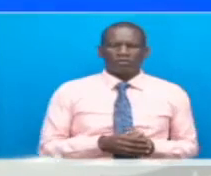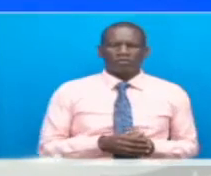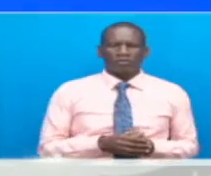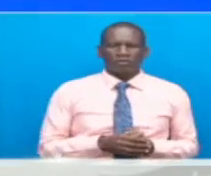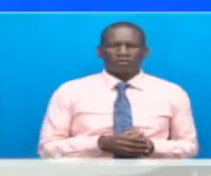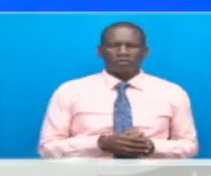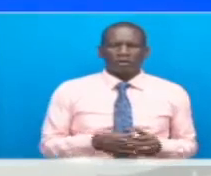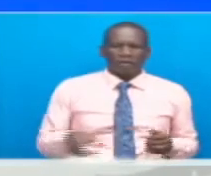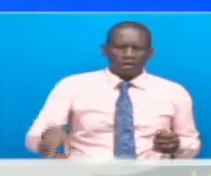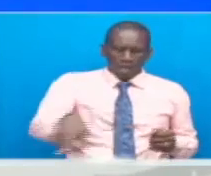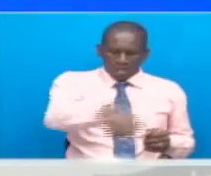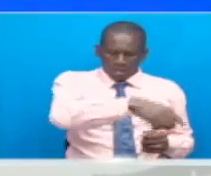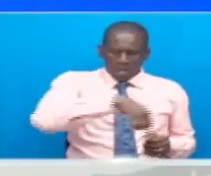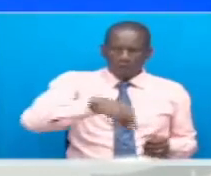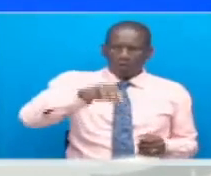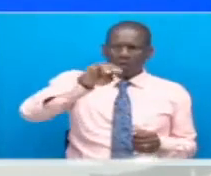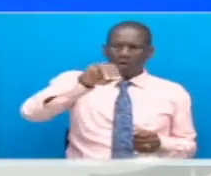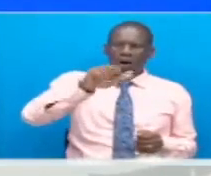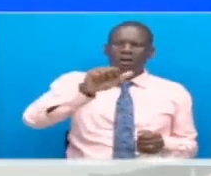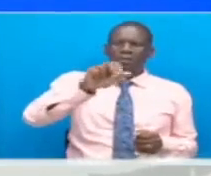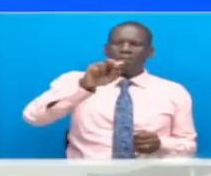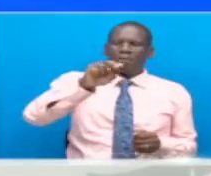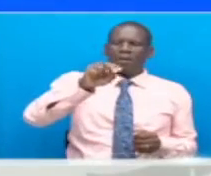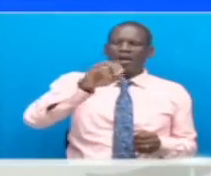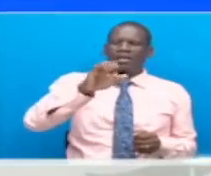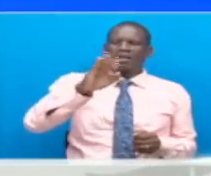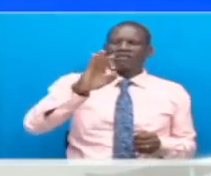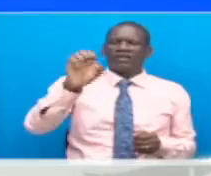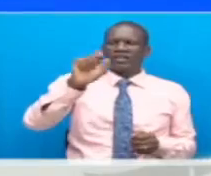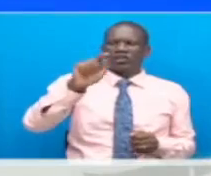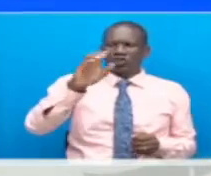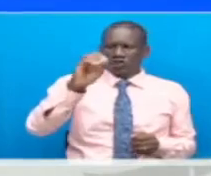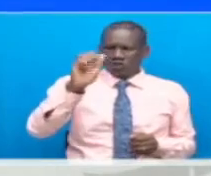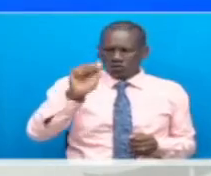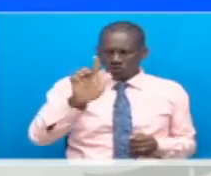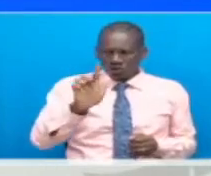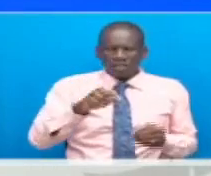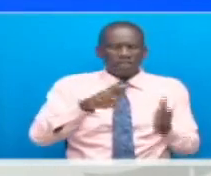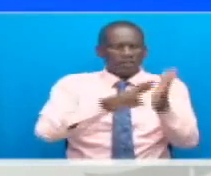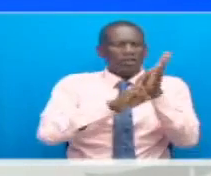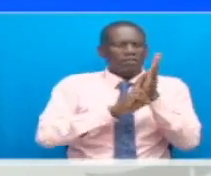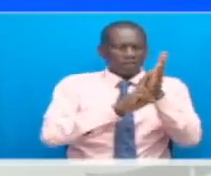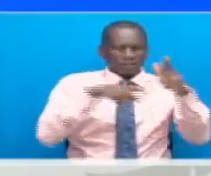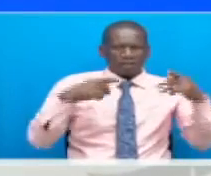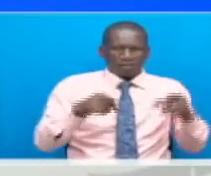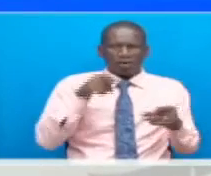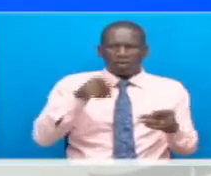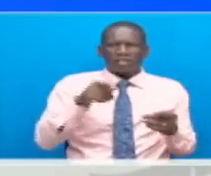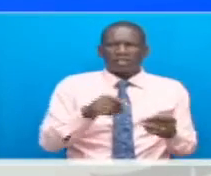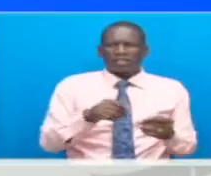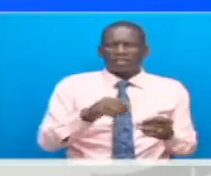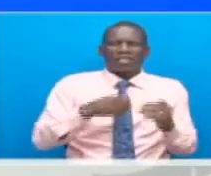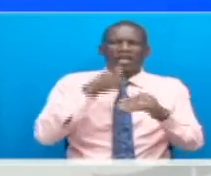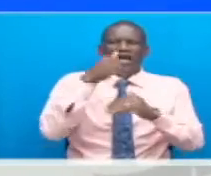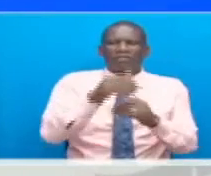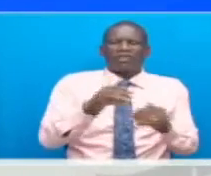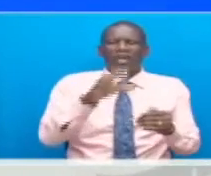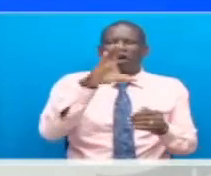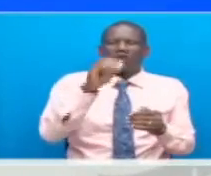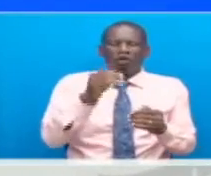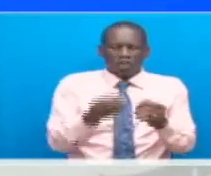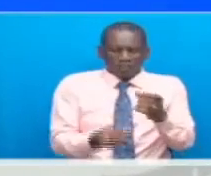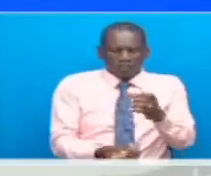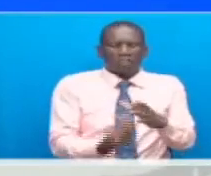Our manifesto truly represents the people. It is a result of a co-created